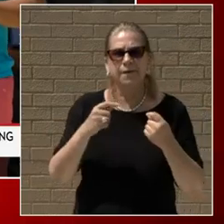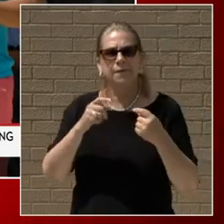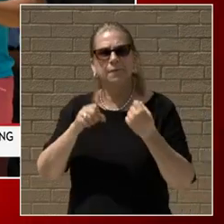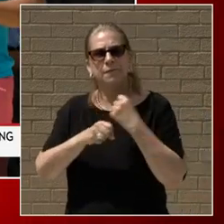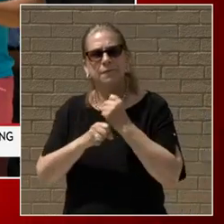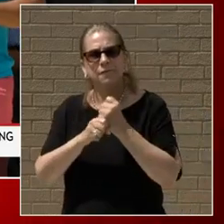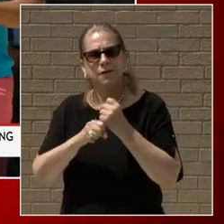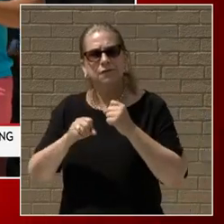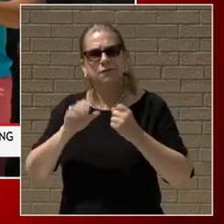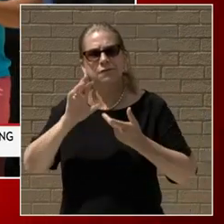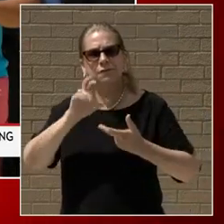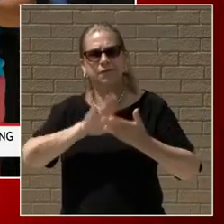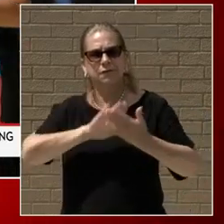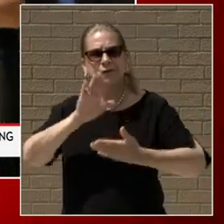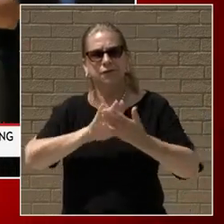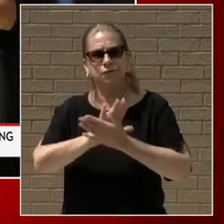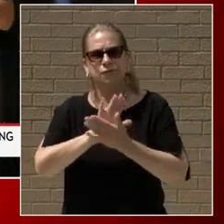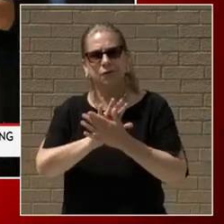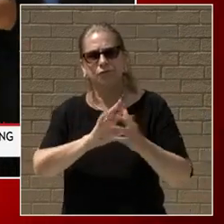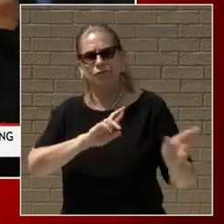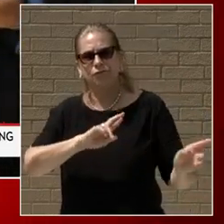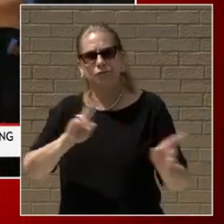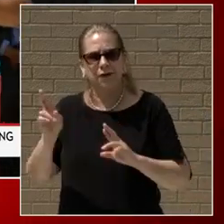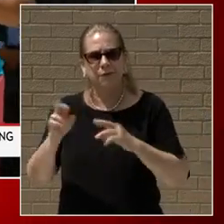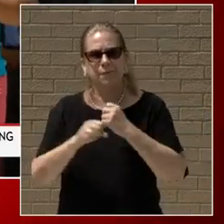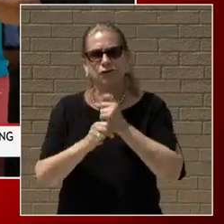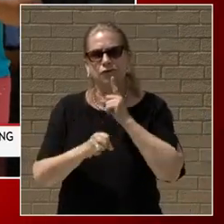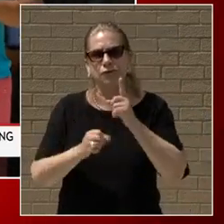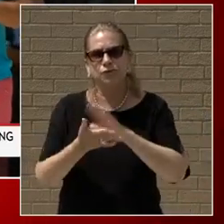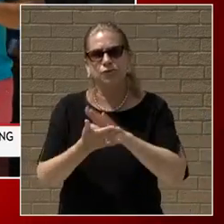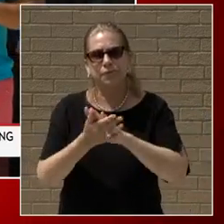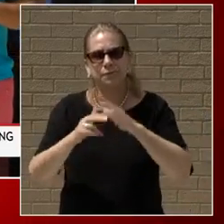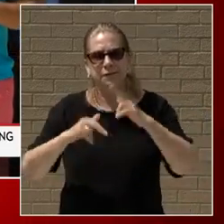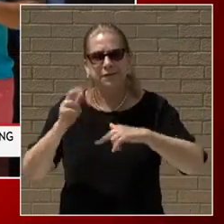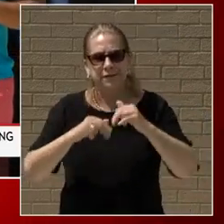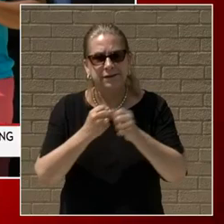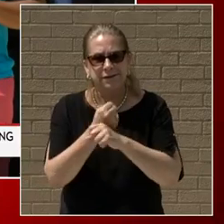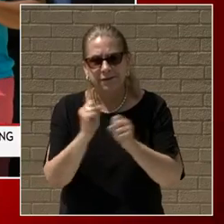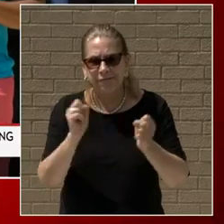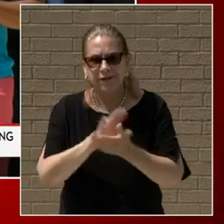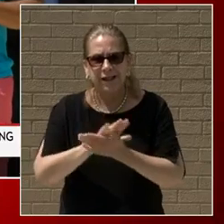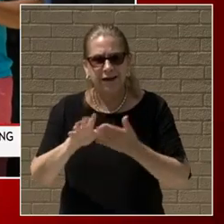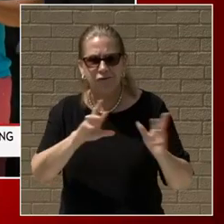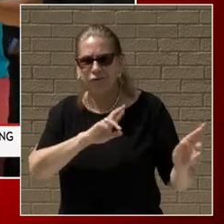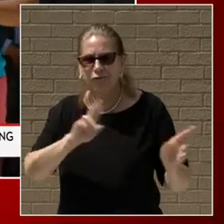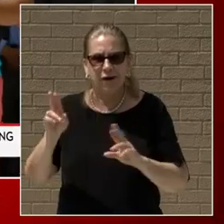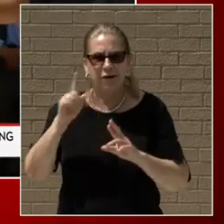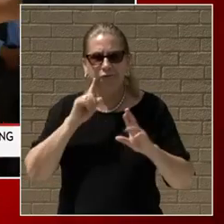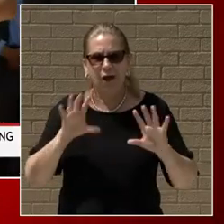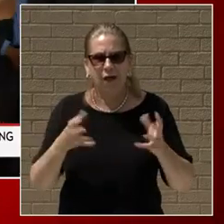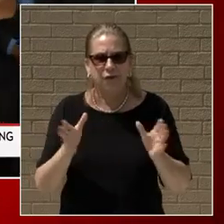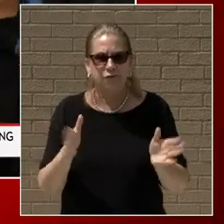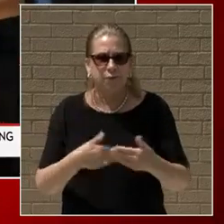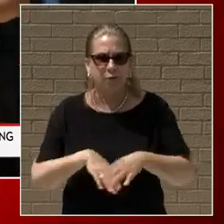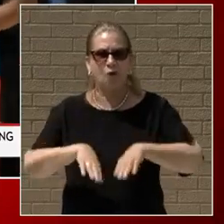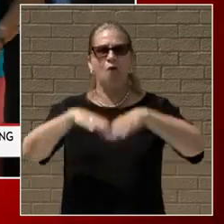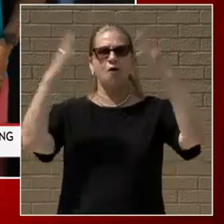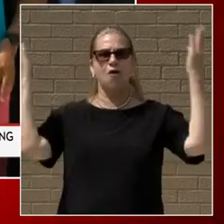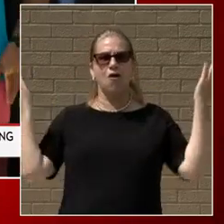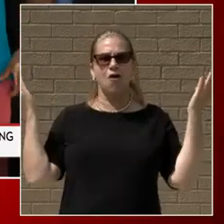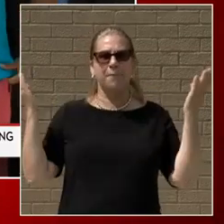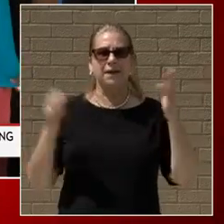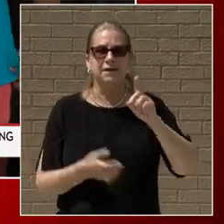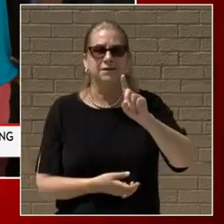schools were ready, making sure facilities were ready, and DC government was ready to open. DGS